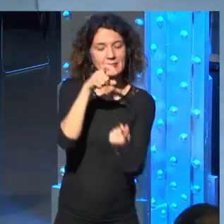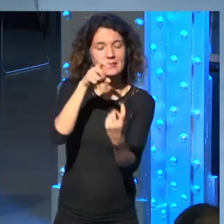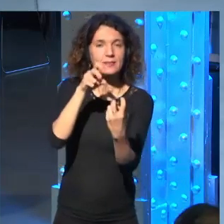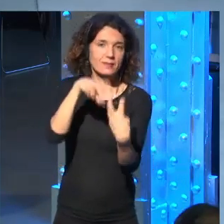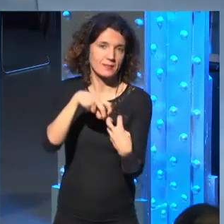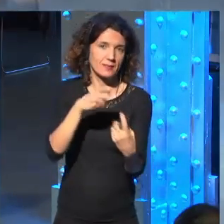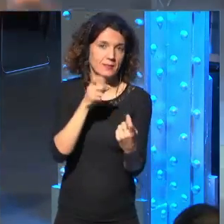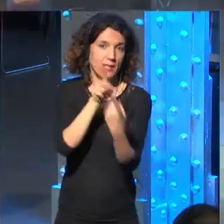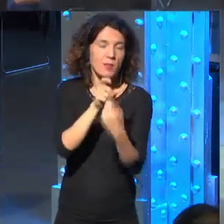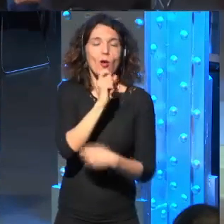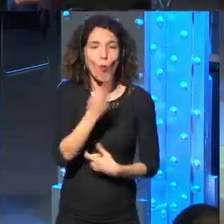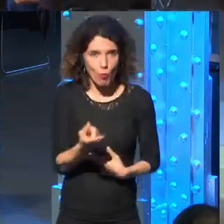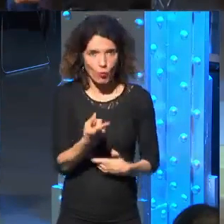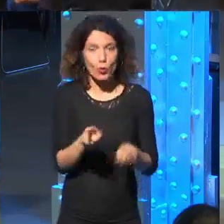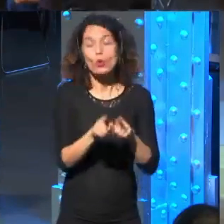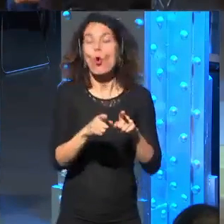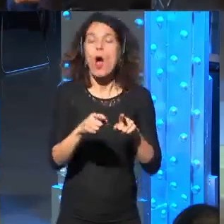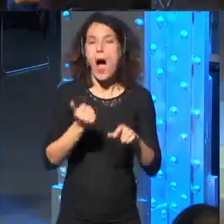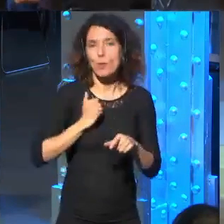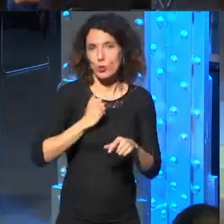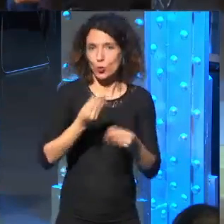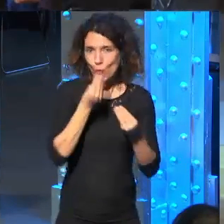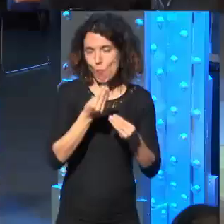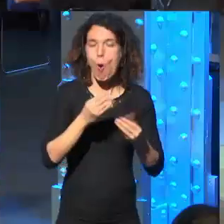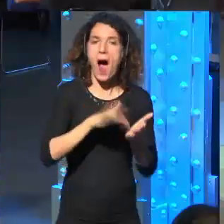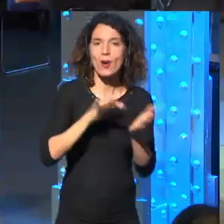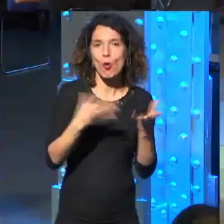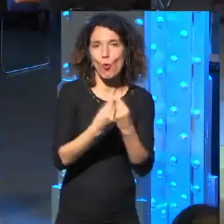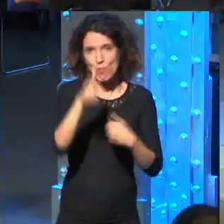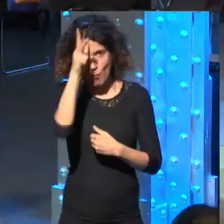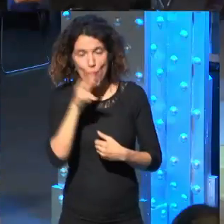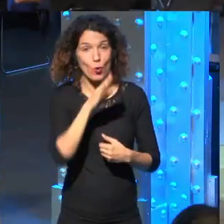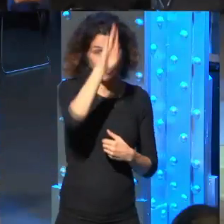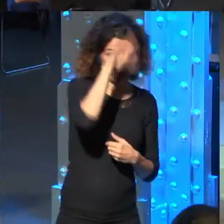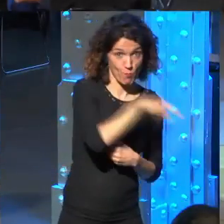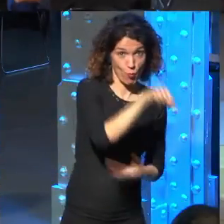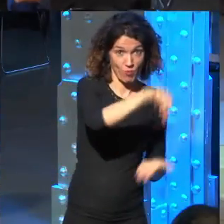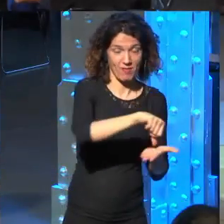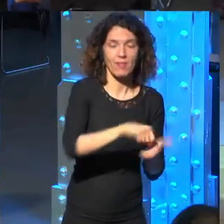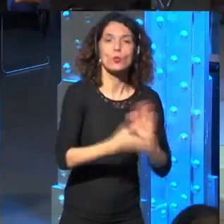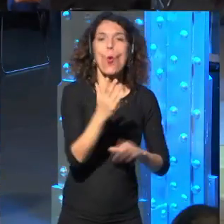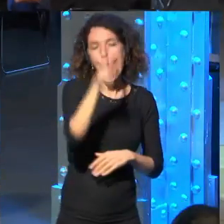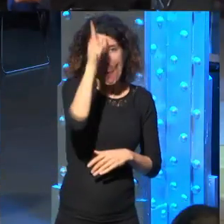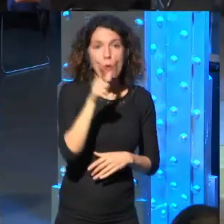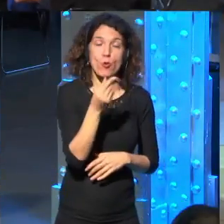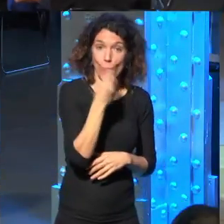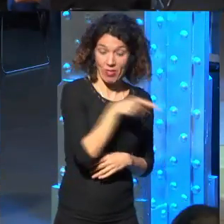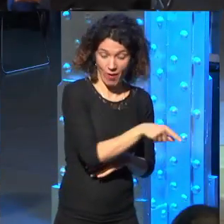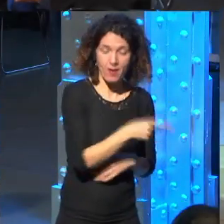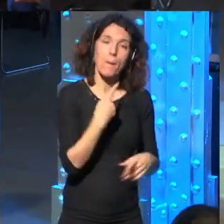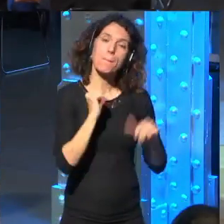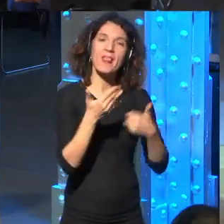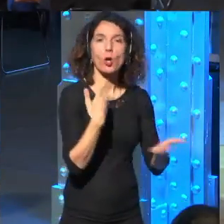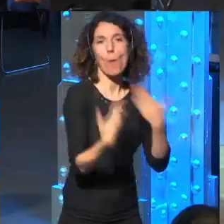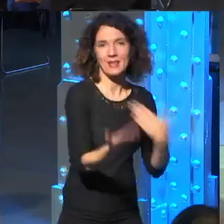go, and in fact, this detail is in that book. So you buy it, you begin eating it. So a good